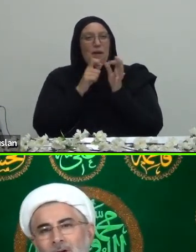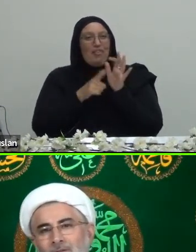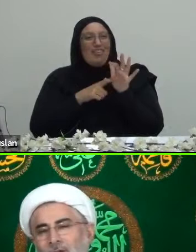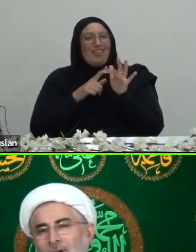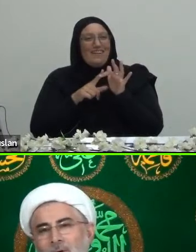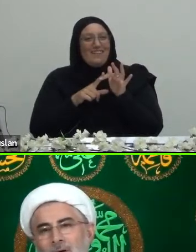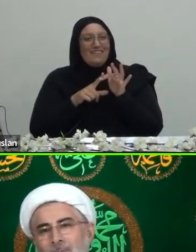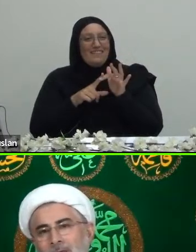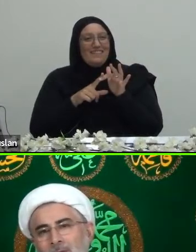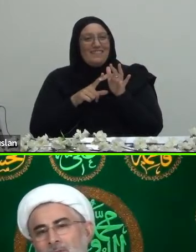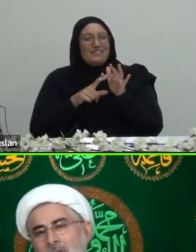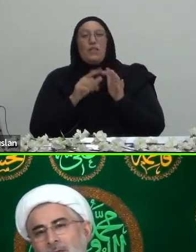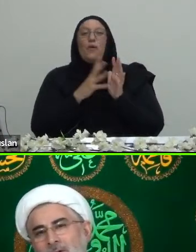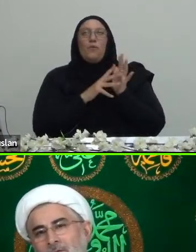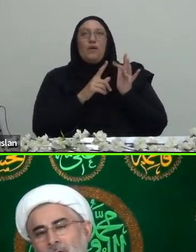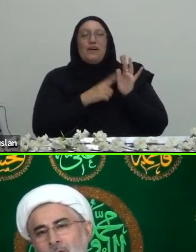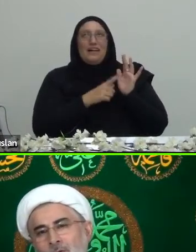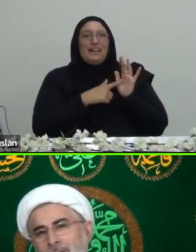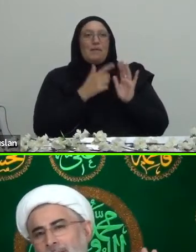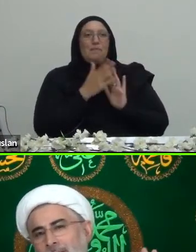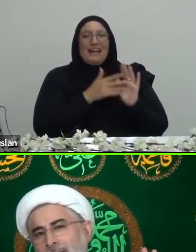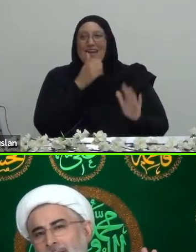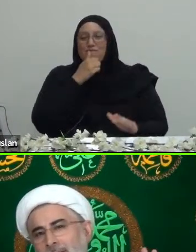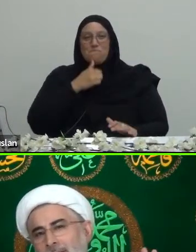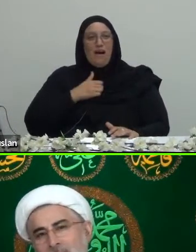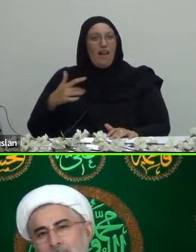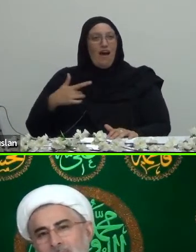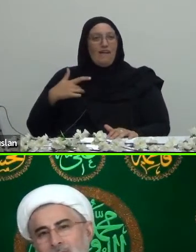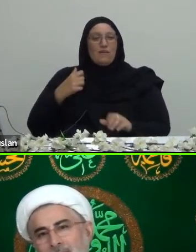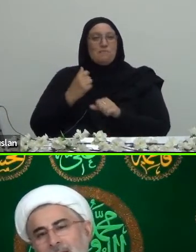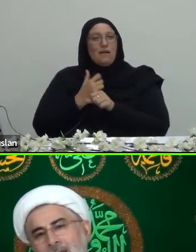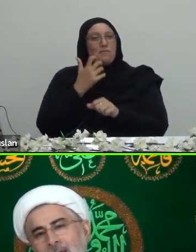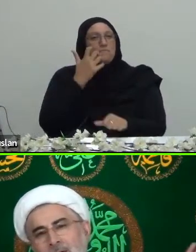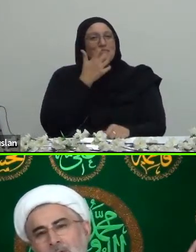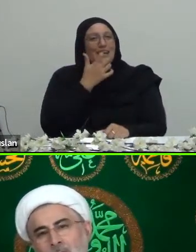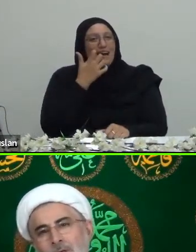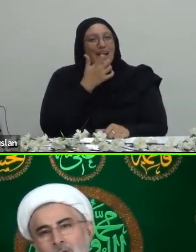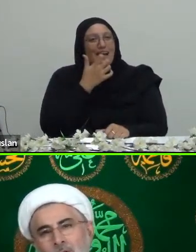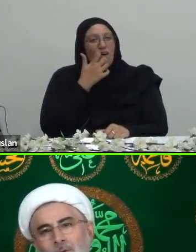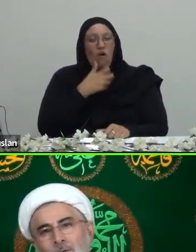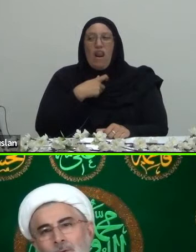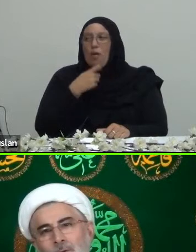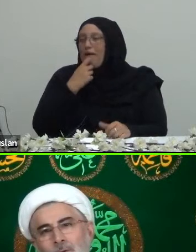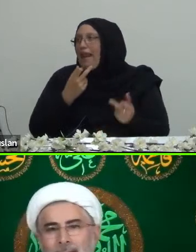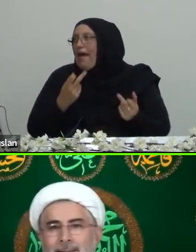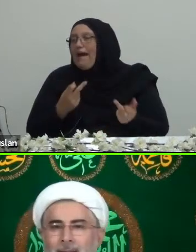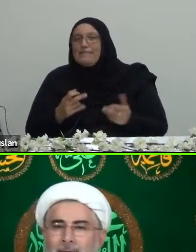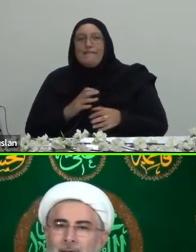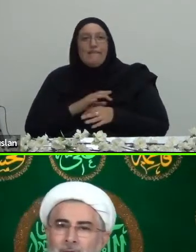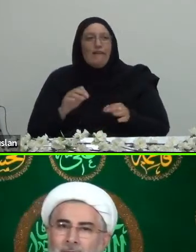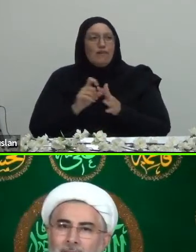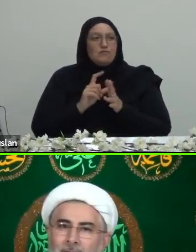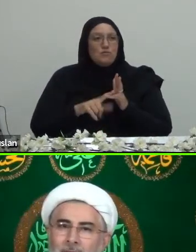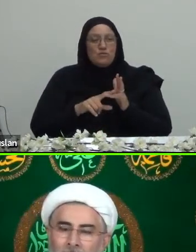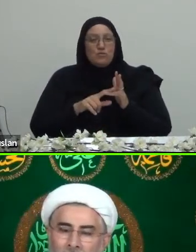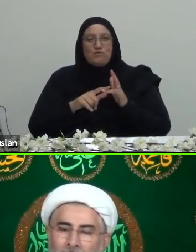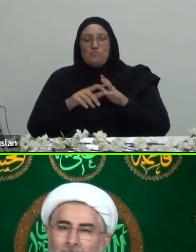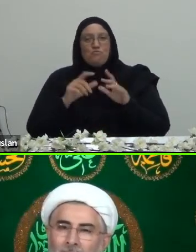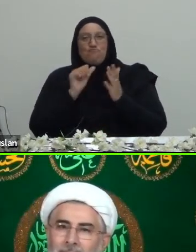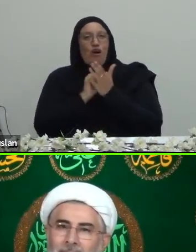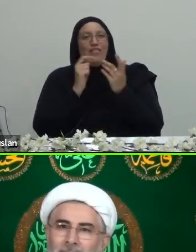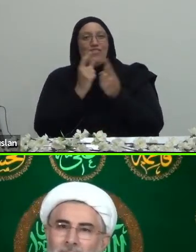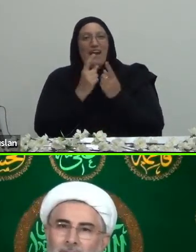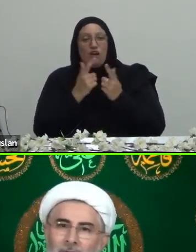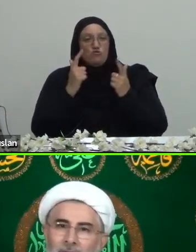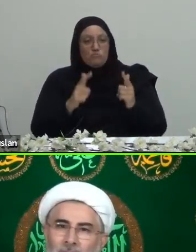my lifetime, I made a mistake, unfortunately, or I was a bit slack, so much into dunya and saving.